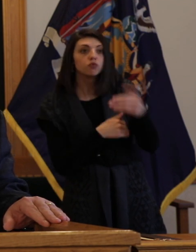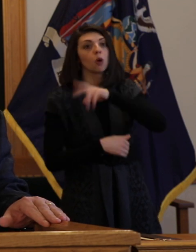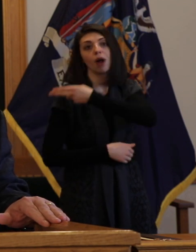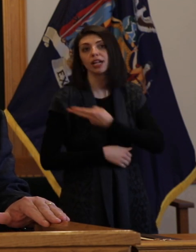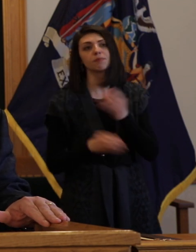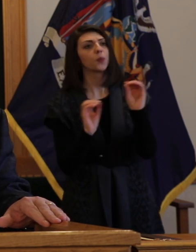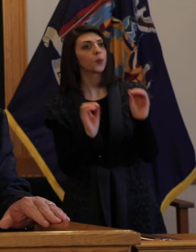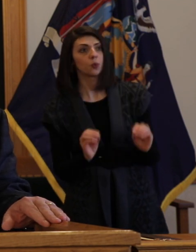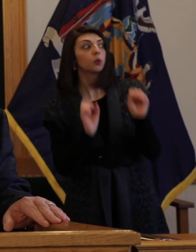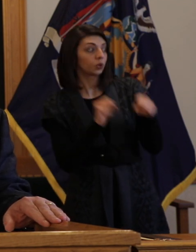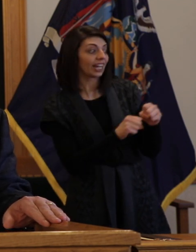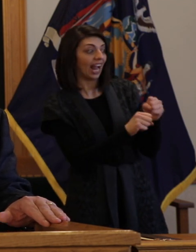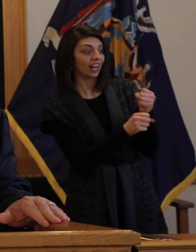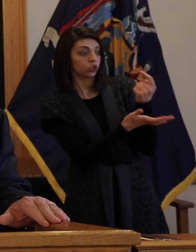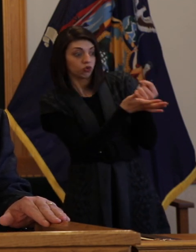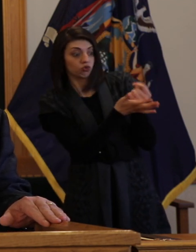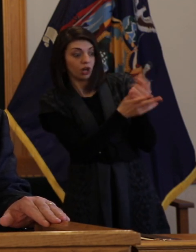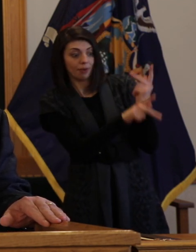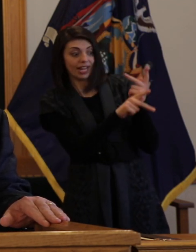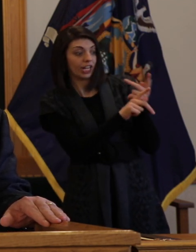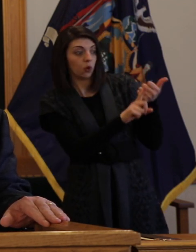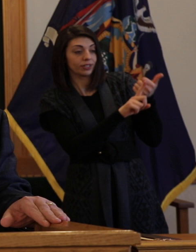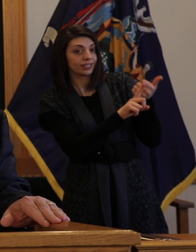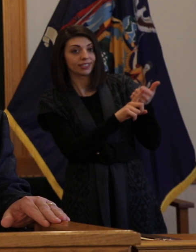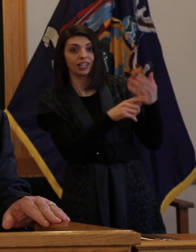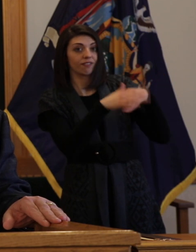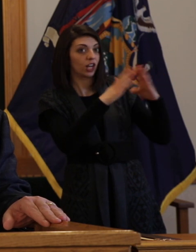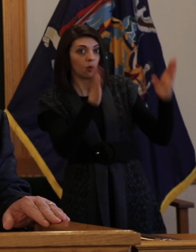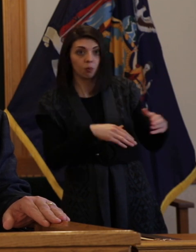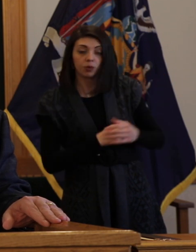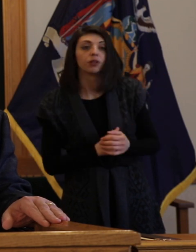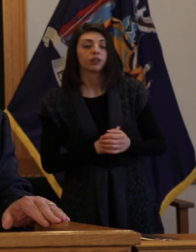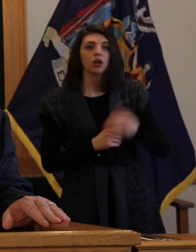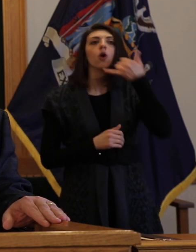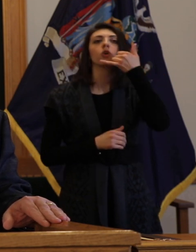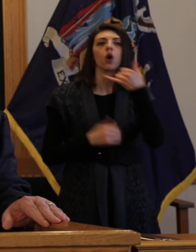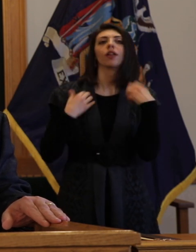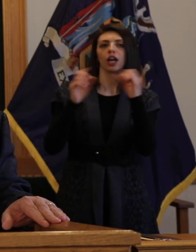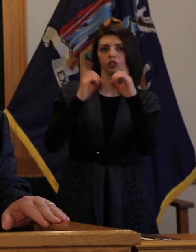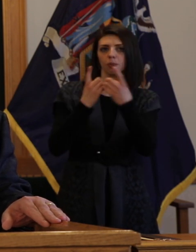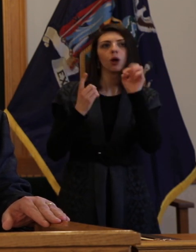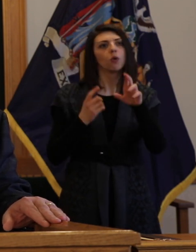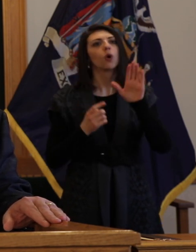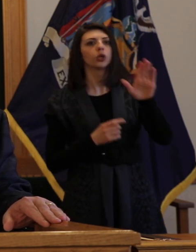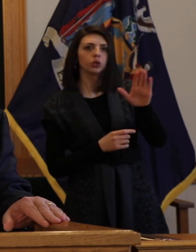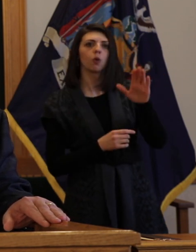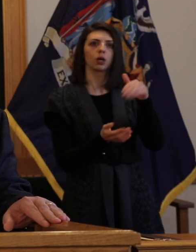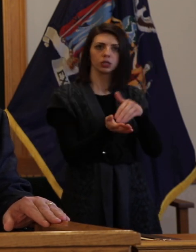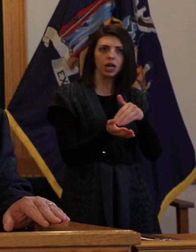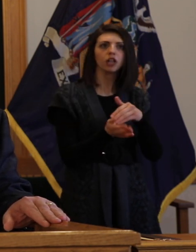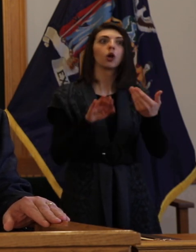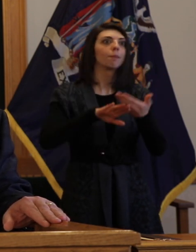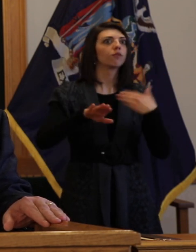the emergency room or the urgent cares. Call your primary care physicians or call the health department for information before you show up in